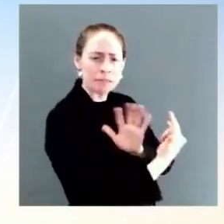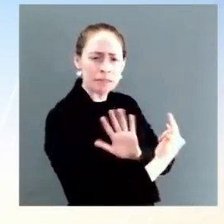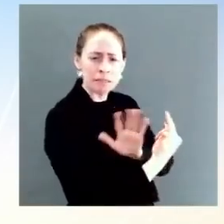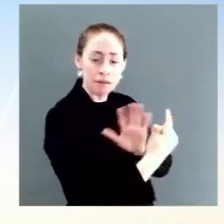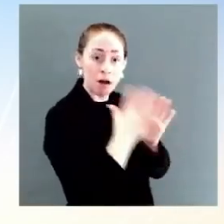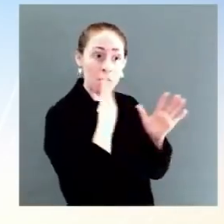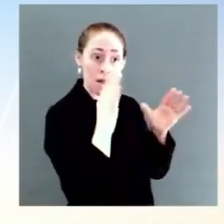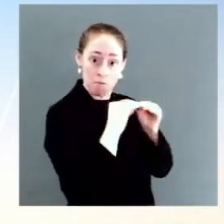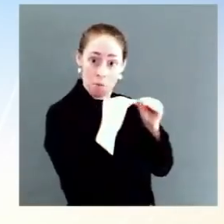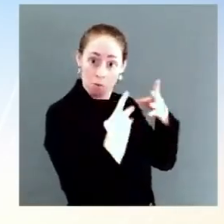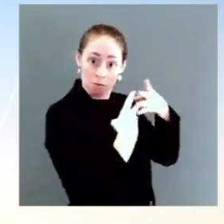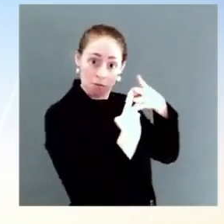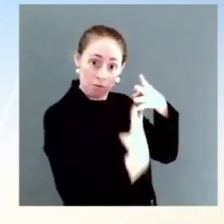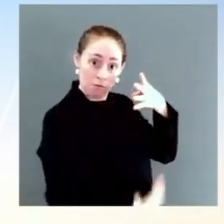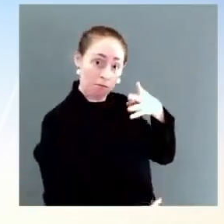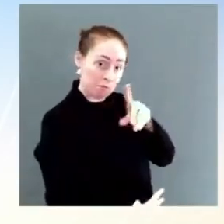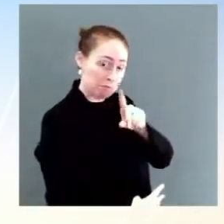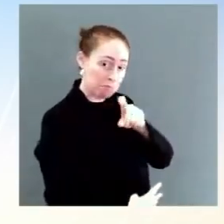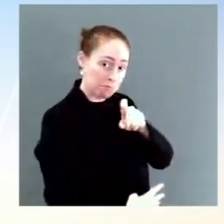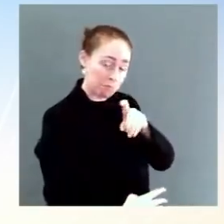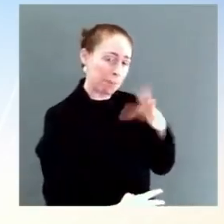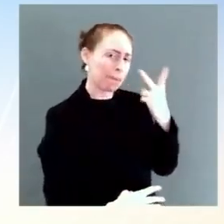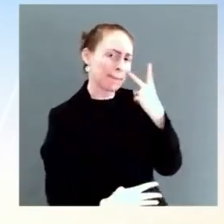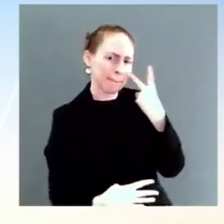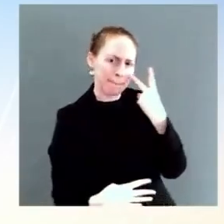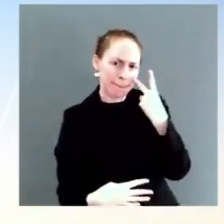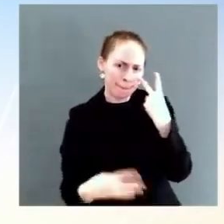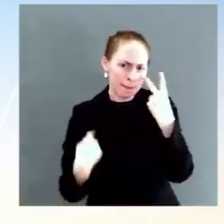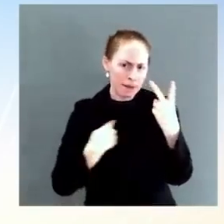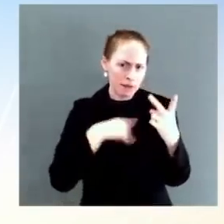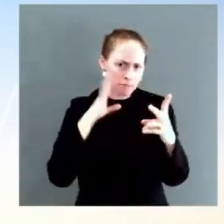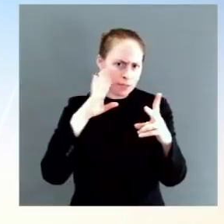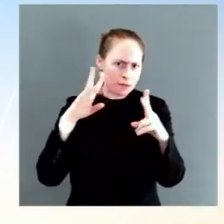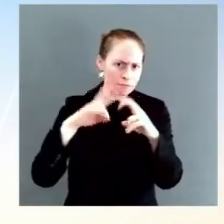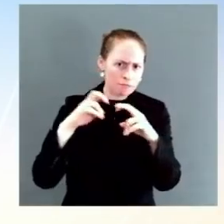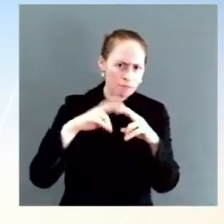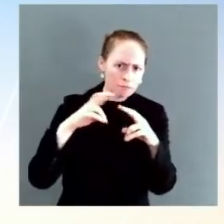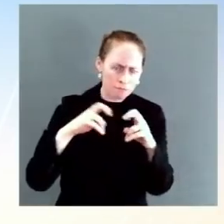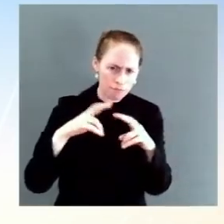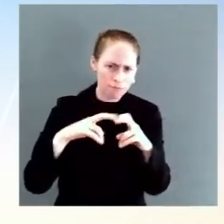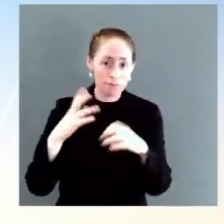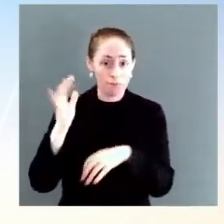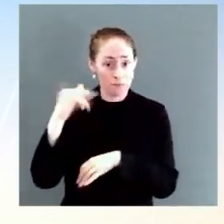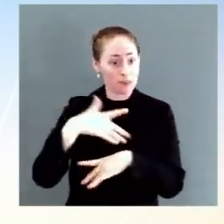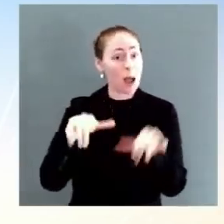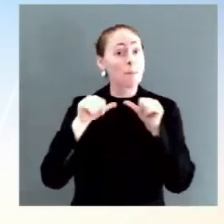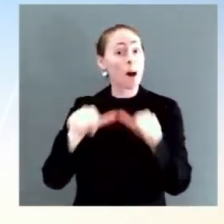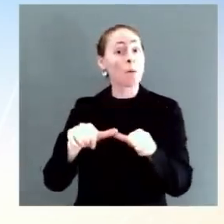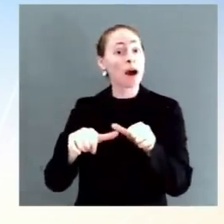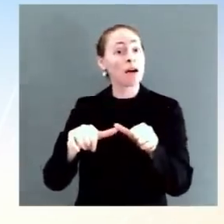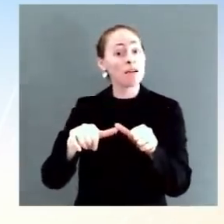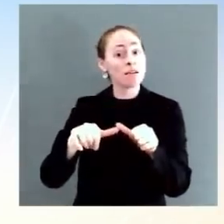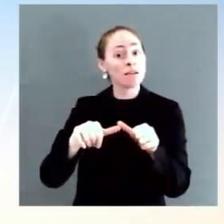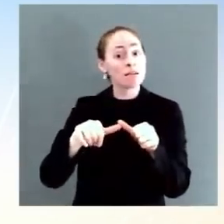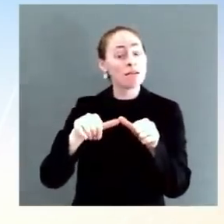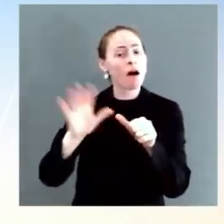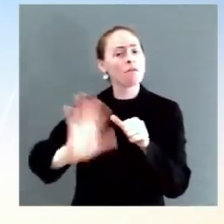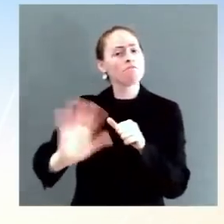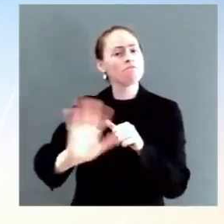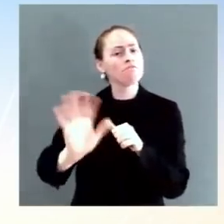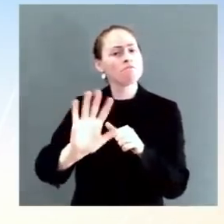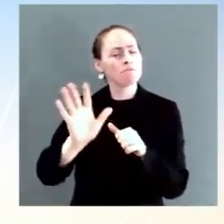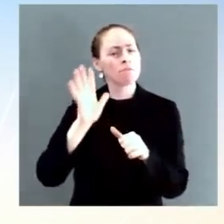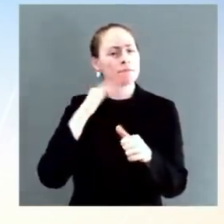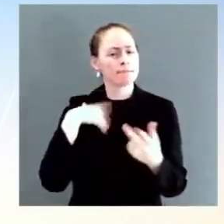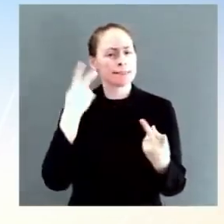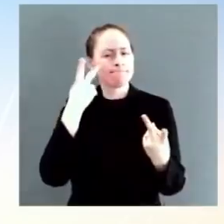is to not have any of these be permanent. We want to learn more information, know more information, but the president is always going to err on the side of protecting the American people.